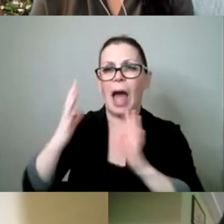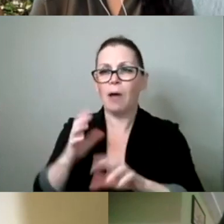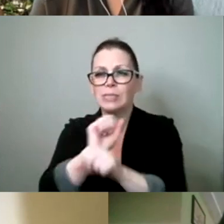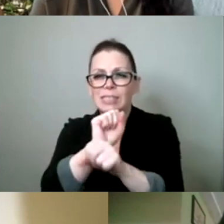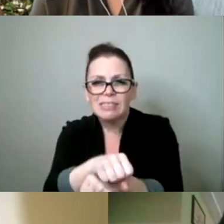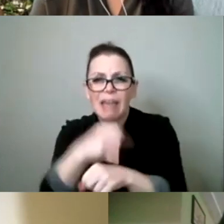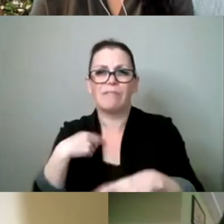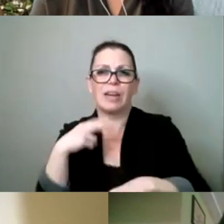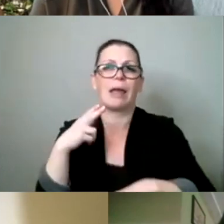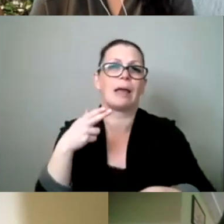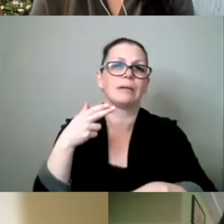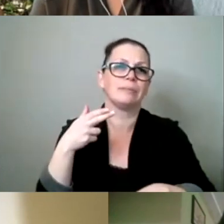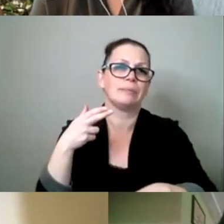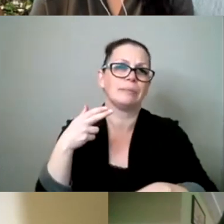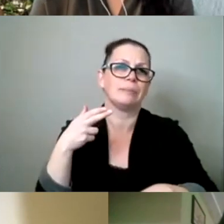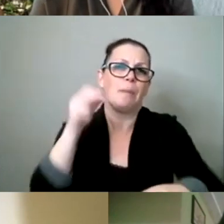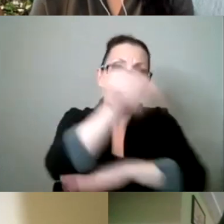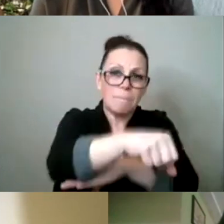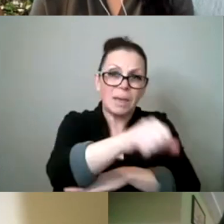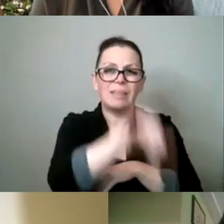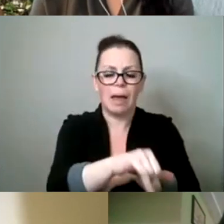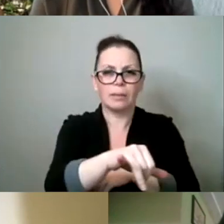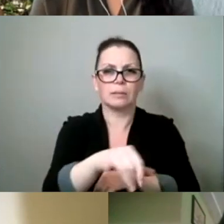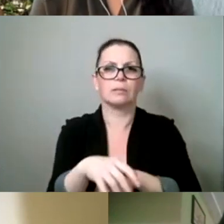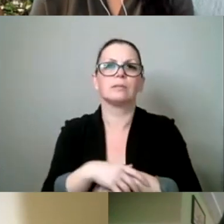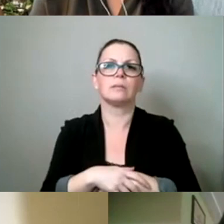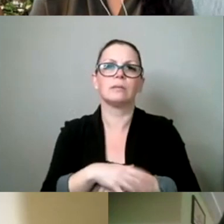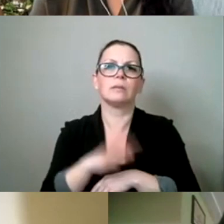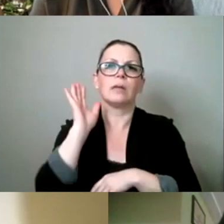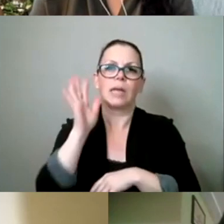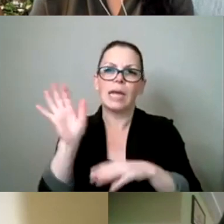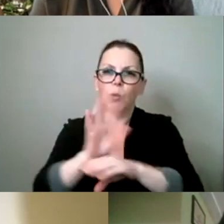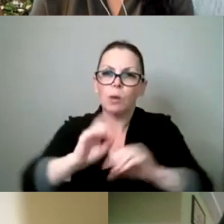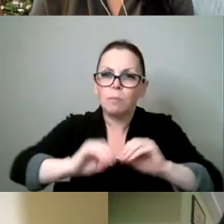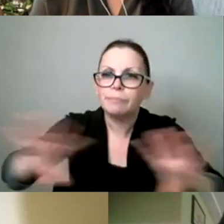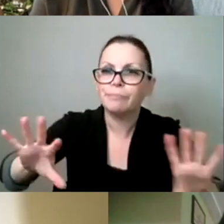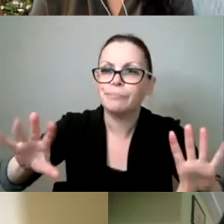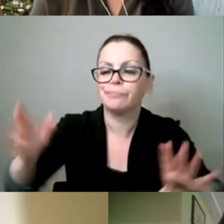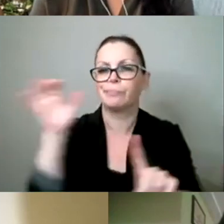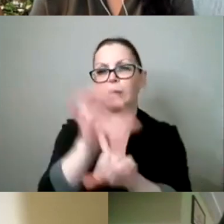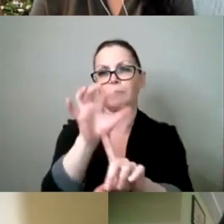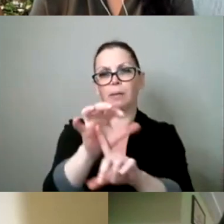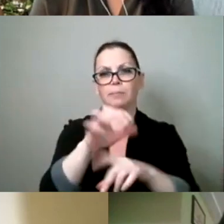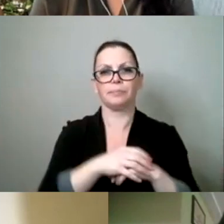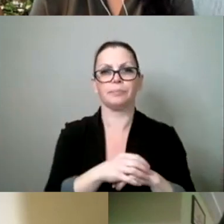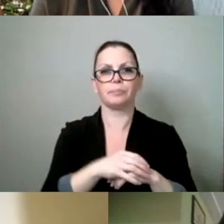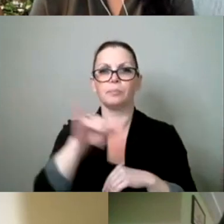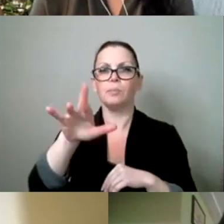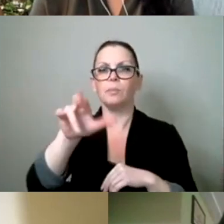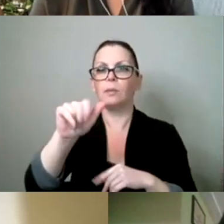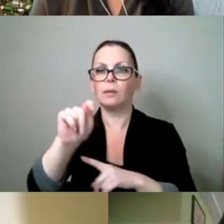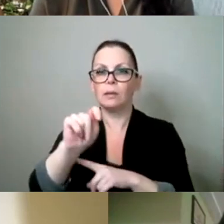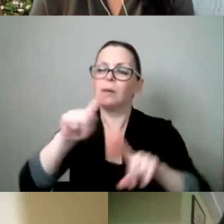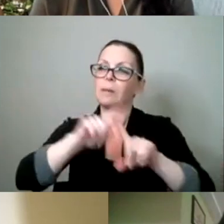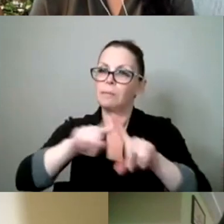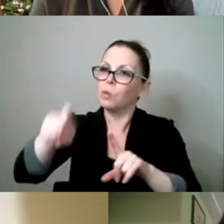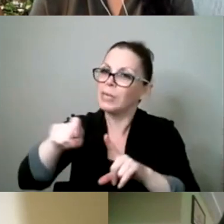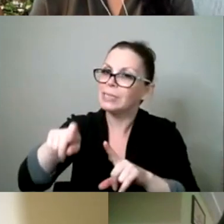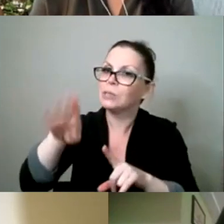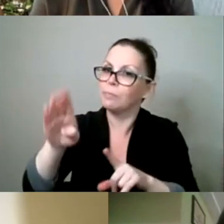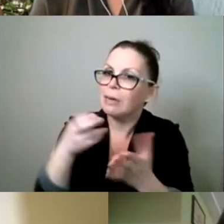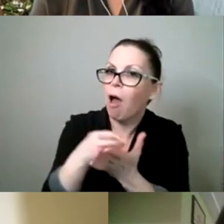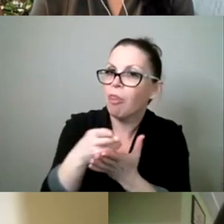overcame, and they're gonna put that out. So we just overcome that. We gotta stick to our authenticity, you